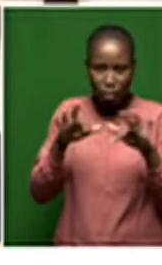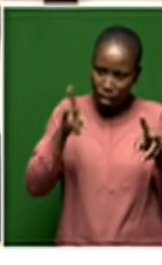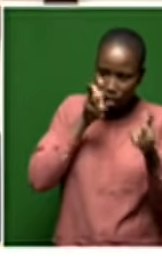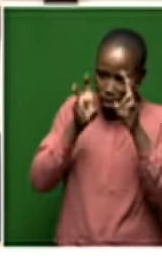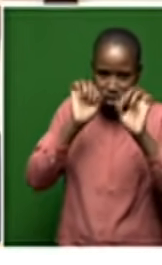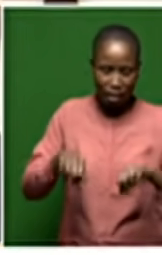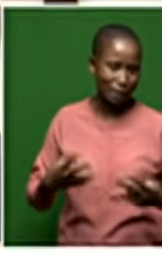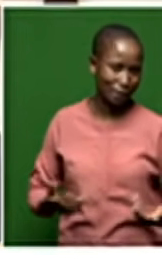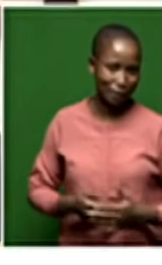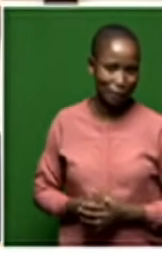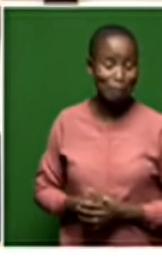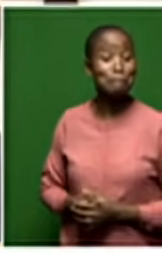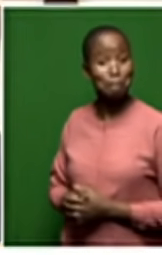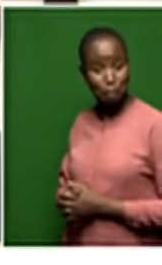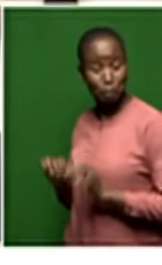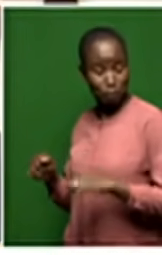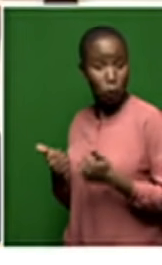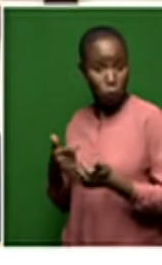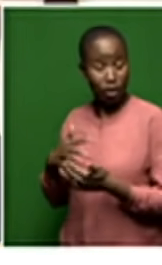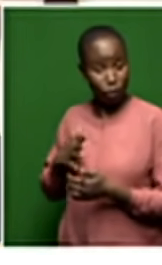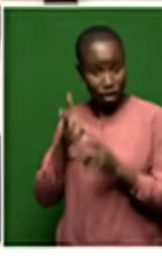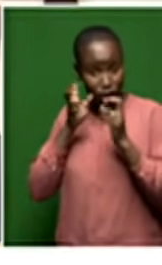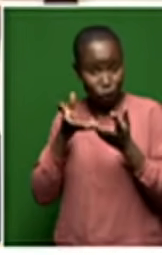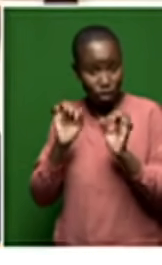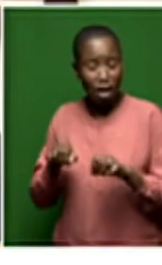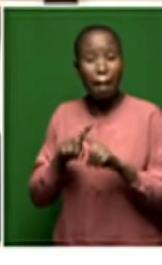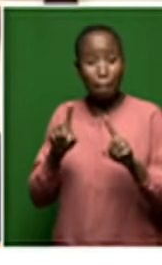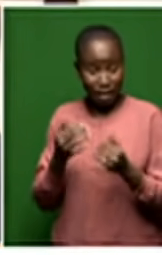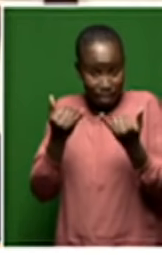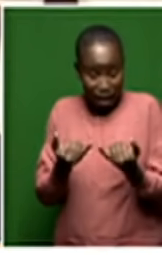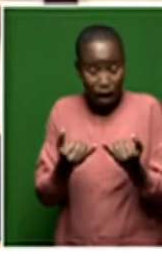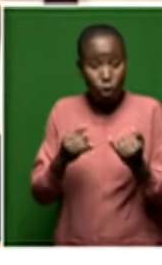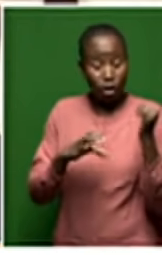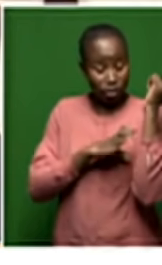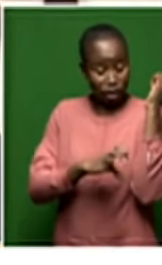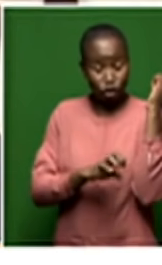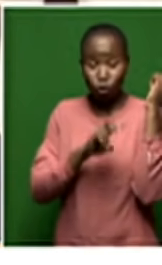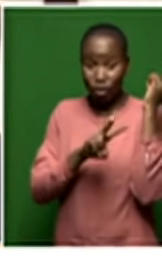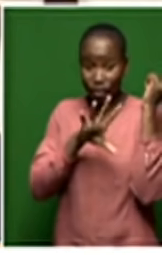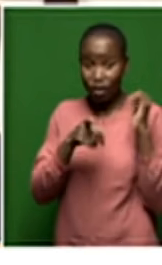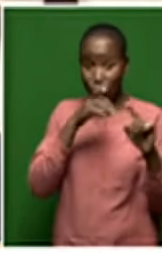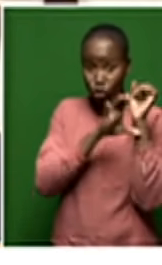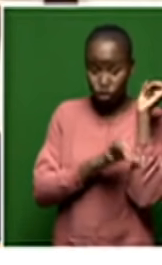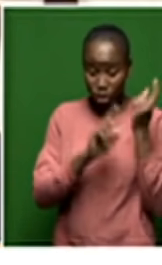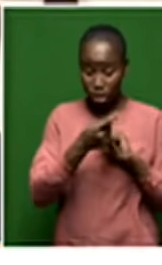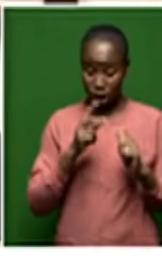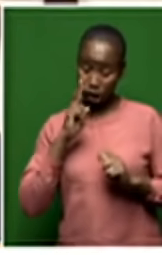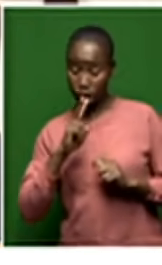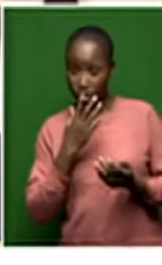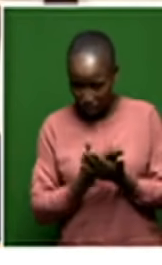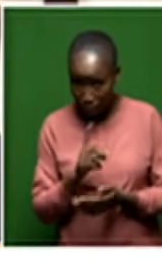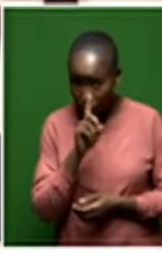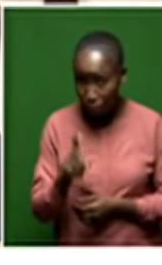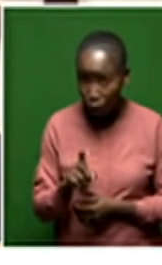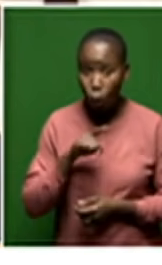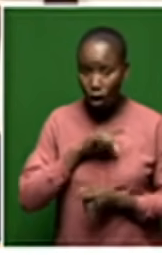that's what we're hoping to hear. But are we going to see the amendment of Section 25 of the Constitution? I mean, that at the end of the day is what everybody wants to